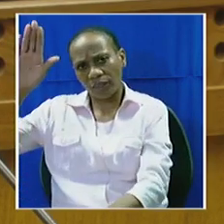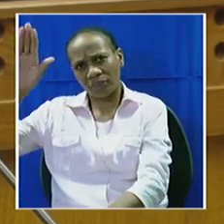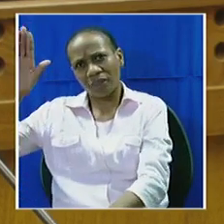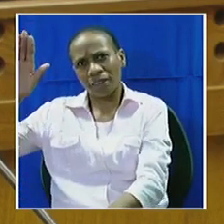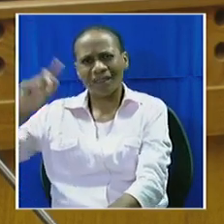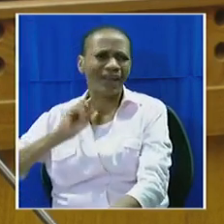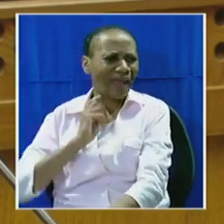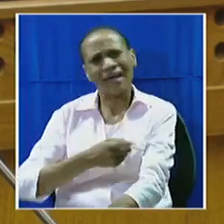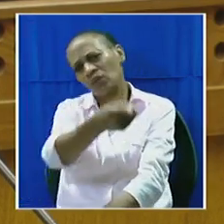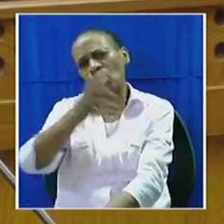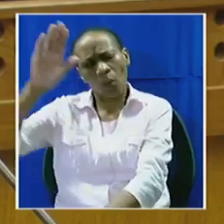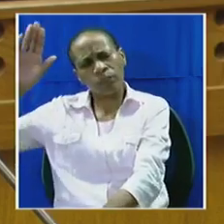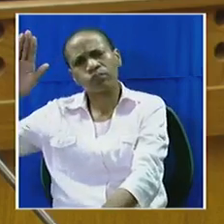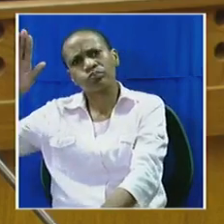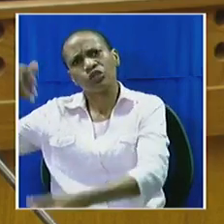lies.